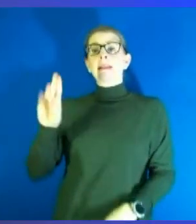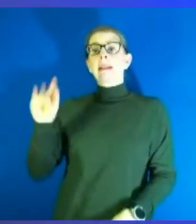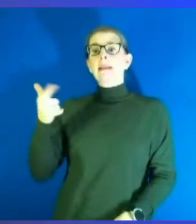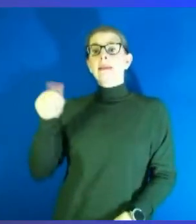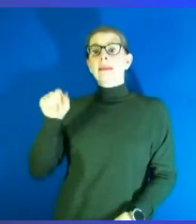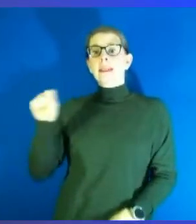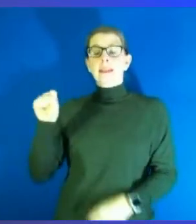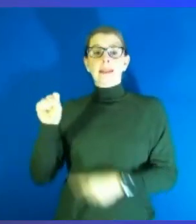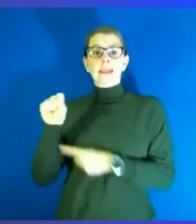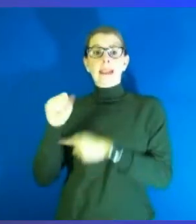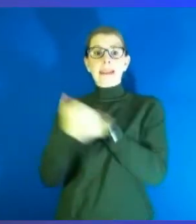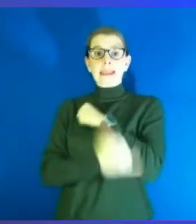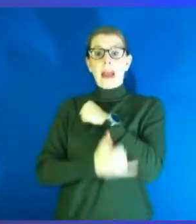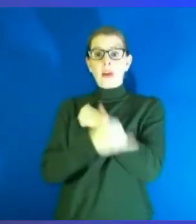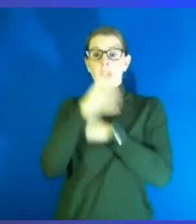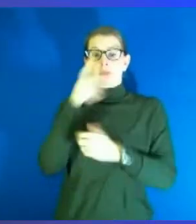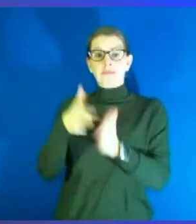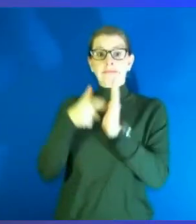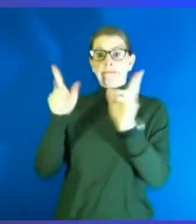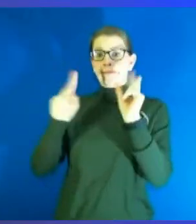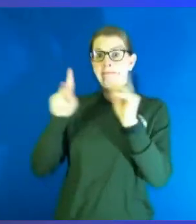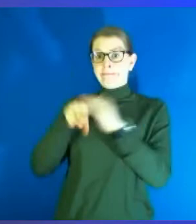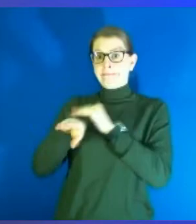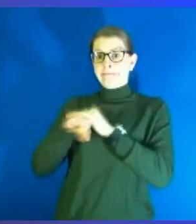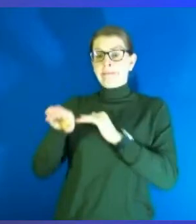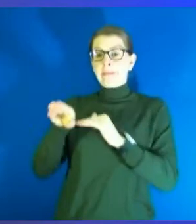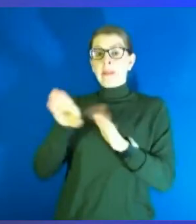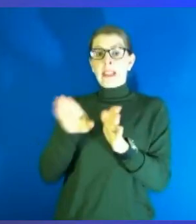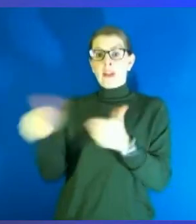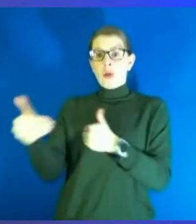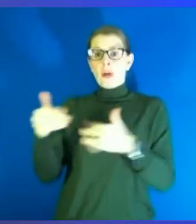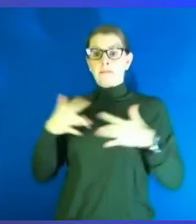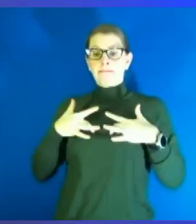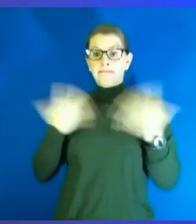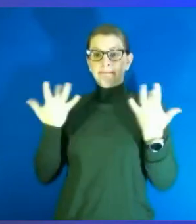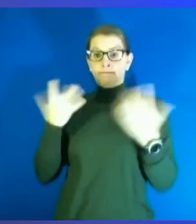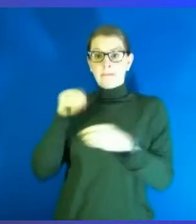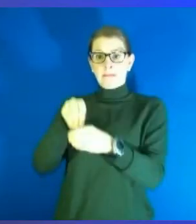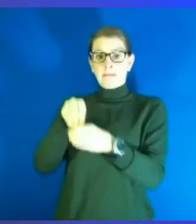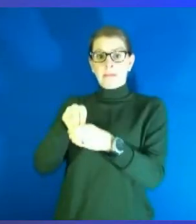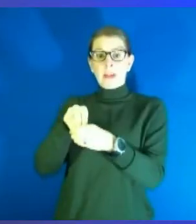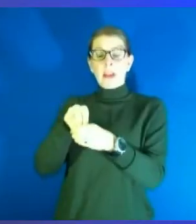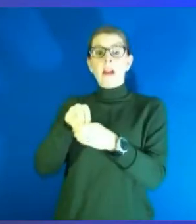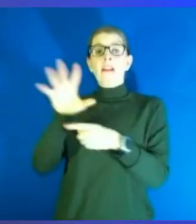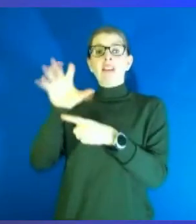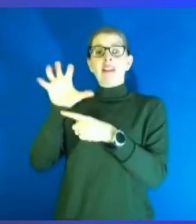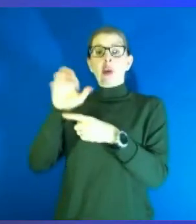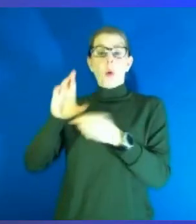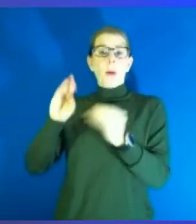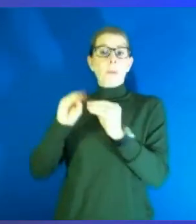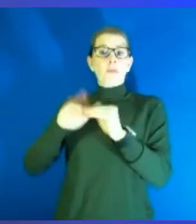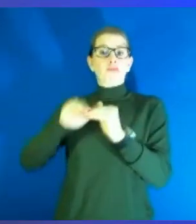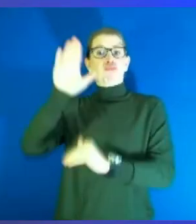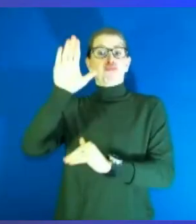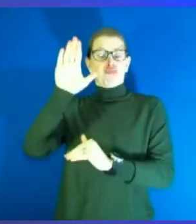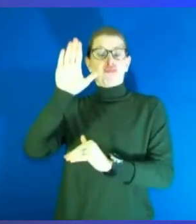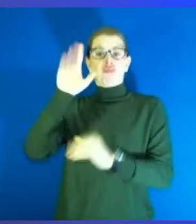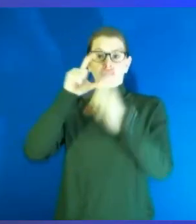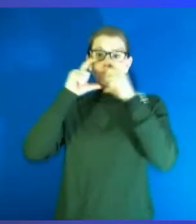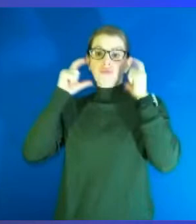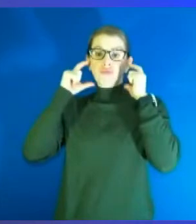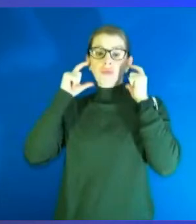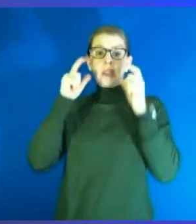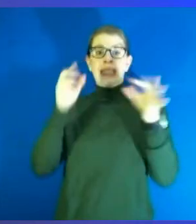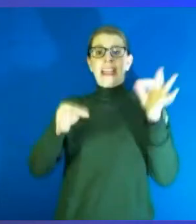discuss requiring people who attend indoor events of 500 people or more to mask up. The hearing is set for Wednesday.